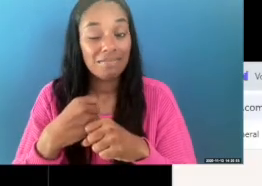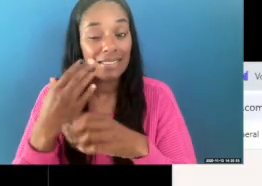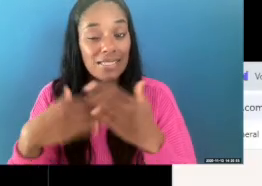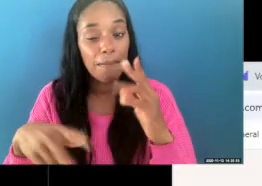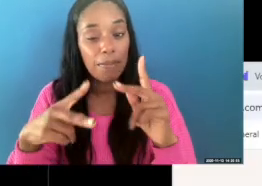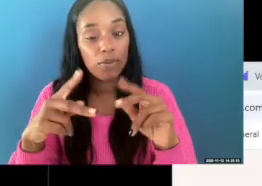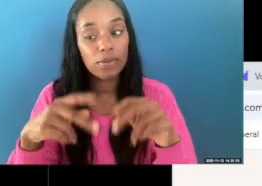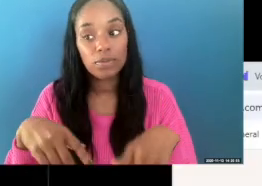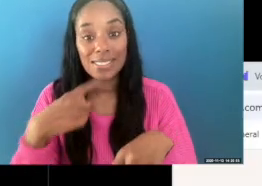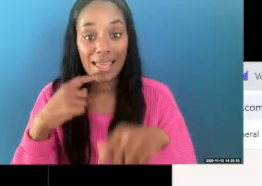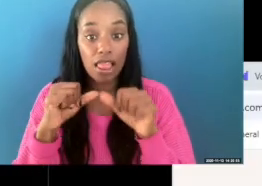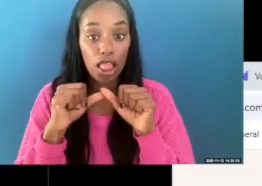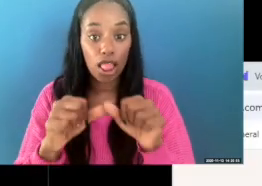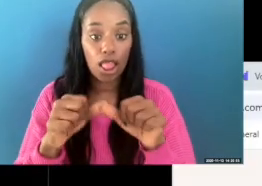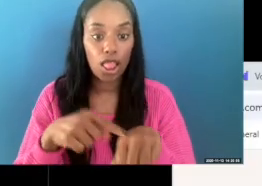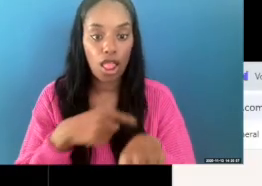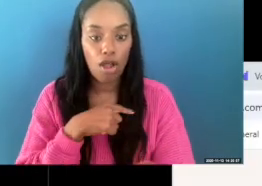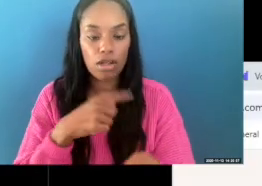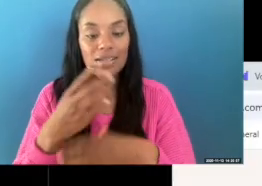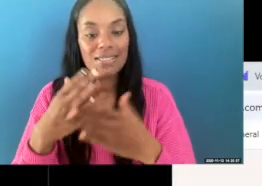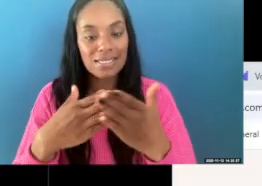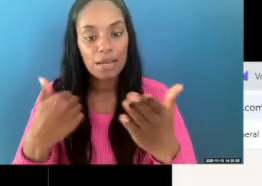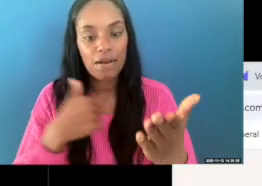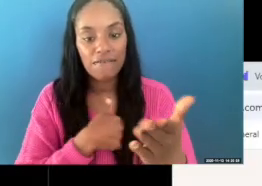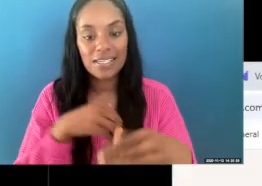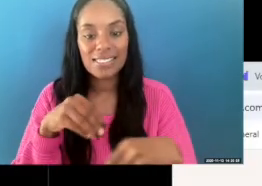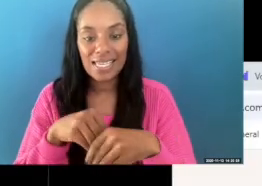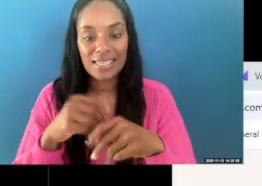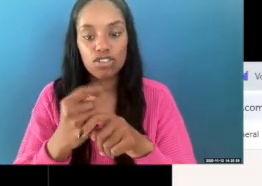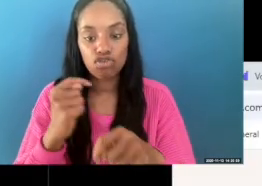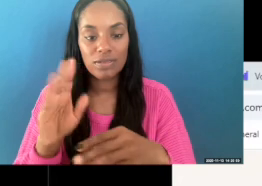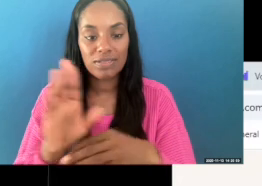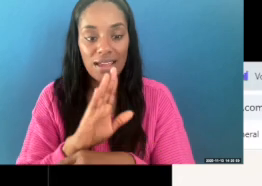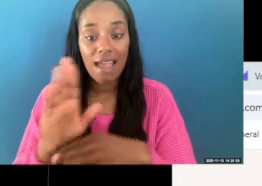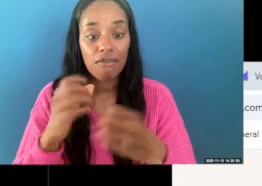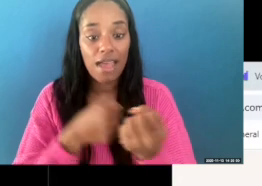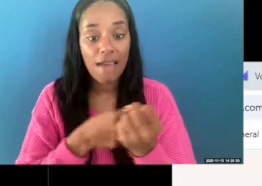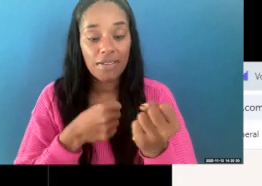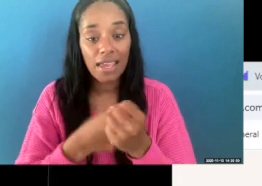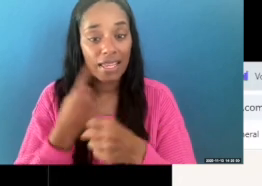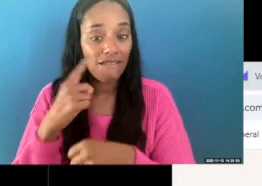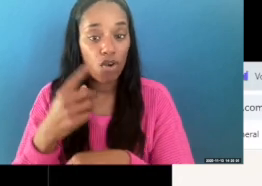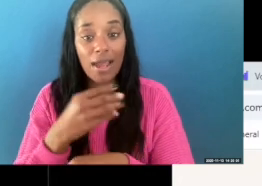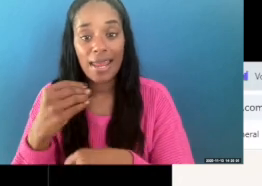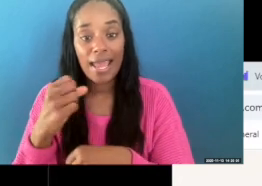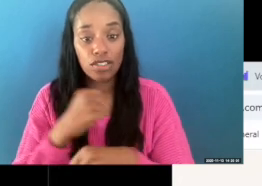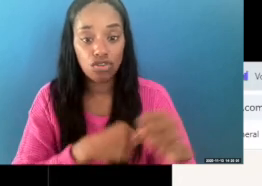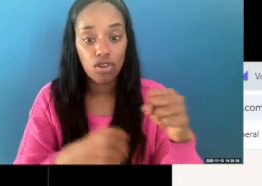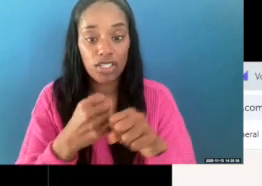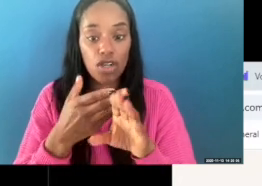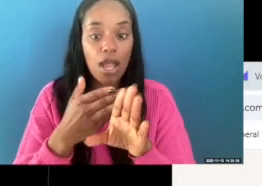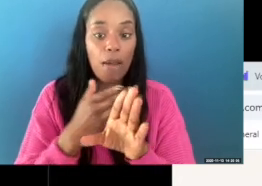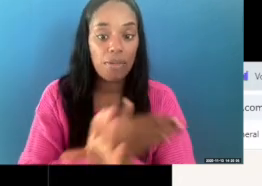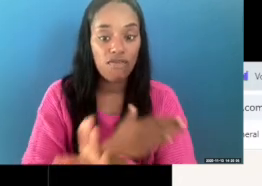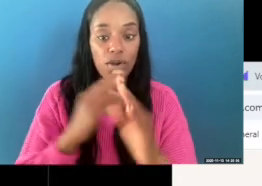of ownership of heavy-duty ZEVs to diesel trucks. And 2 years has been provided. Peter, you mentioned possibly 3 years. I think a